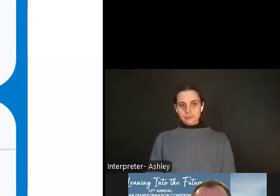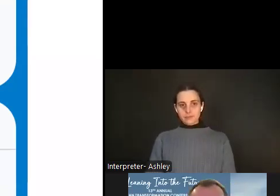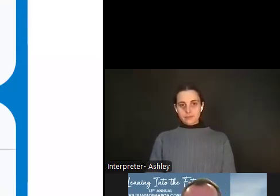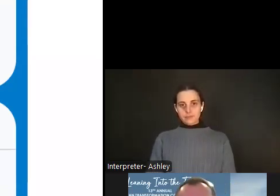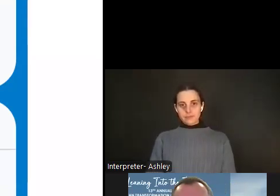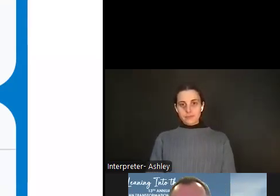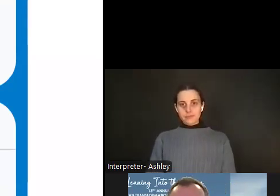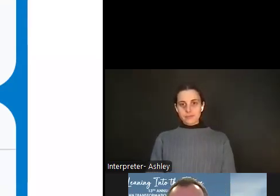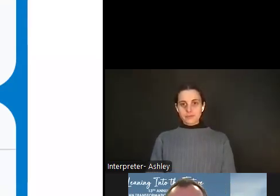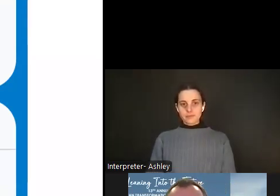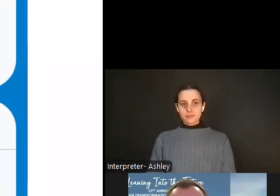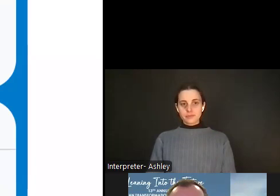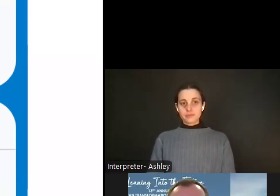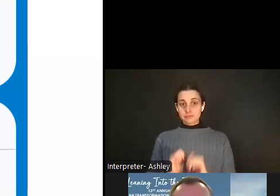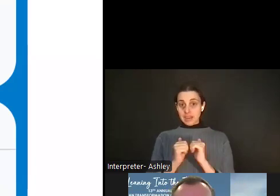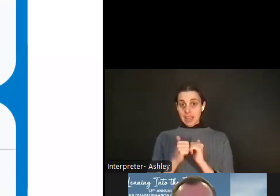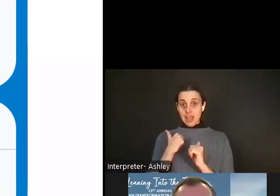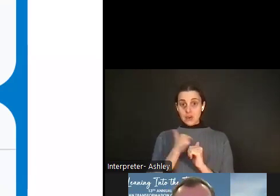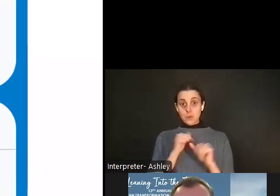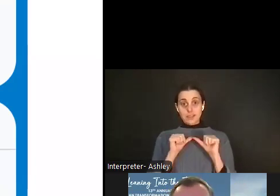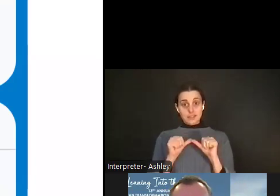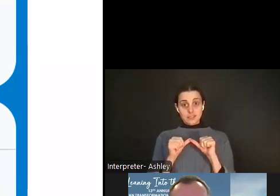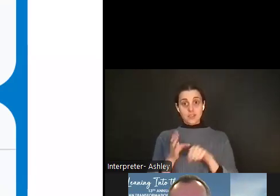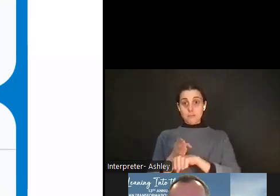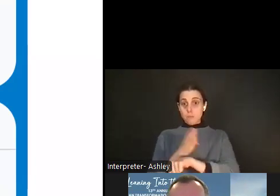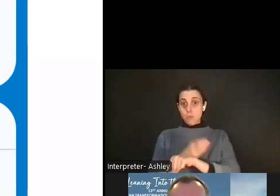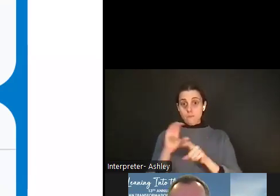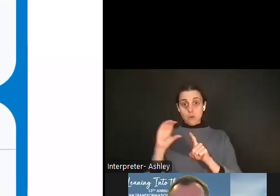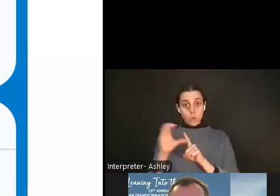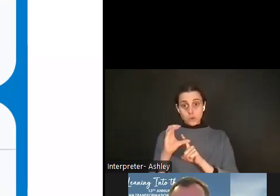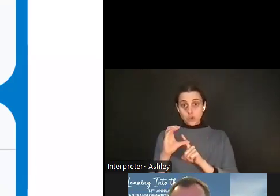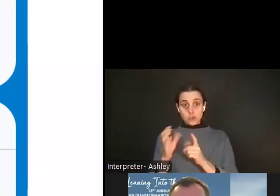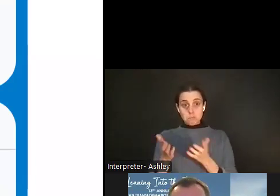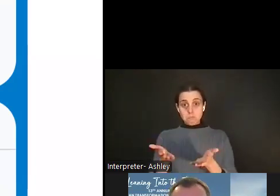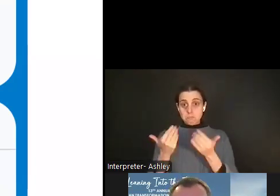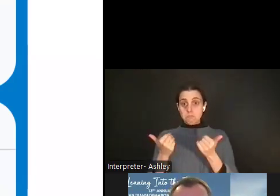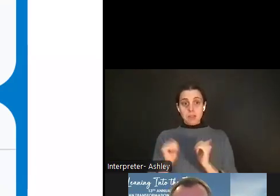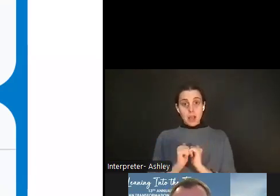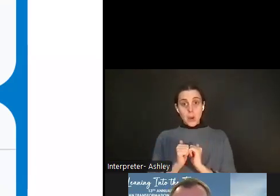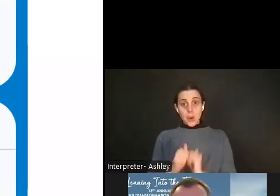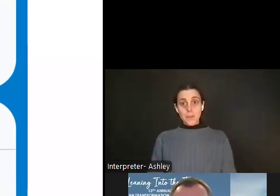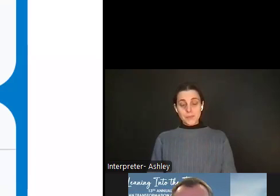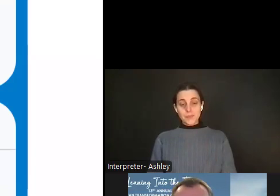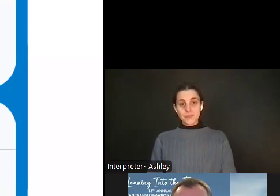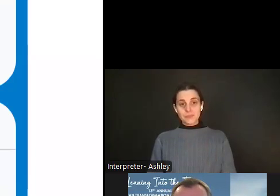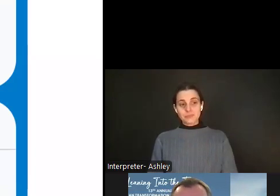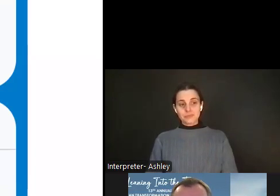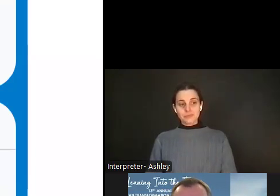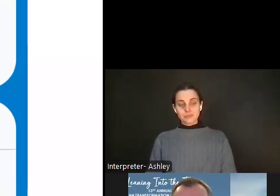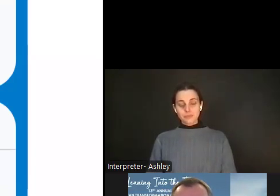How do we continuously improve this culture of operational excellence?